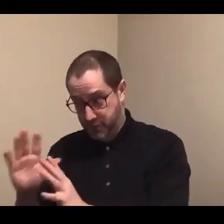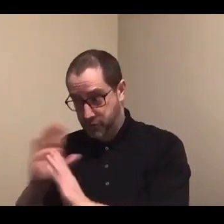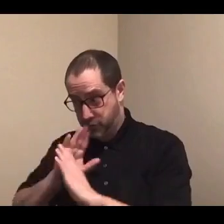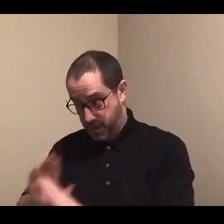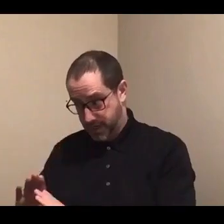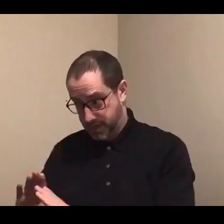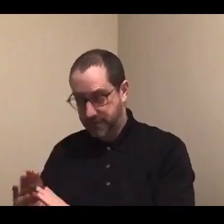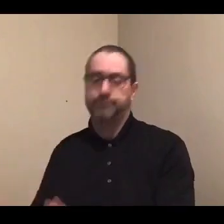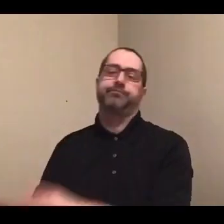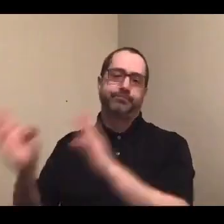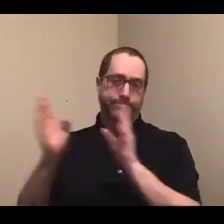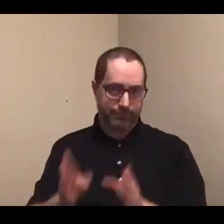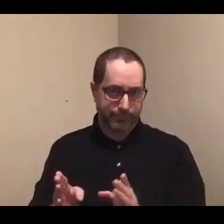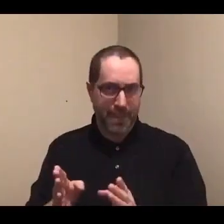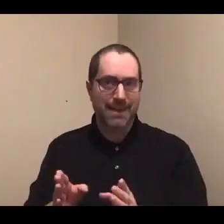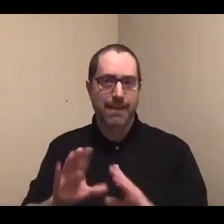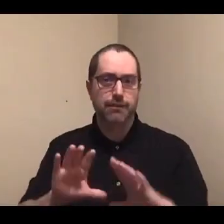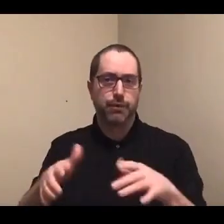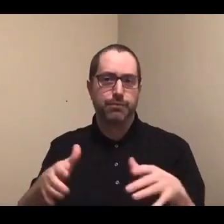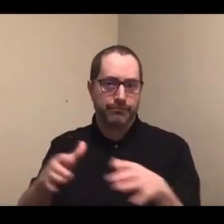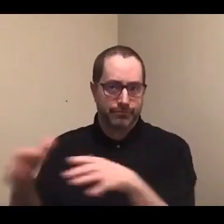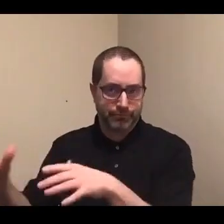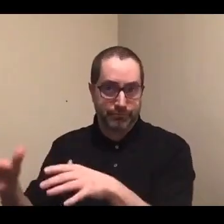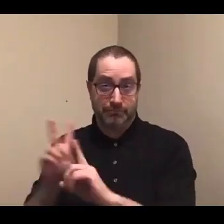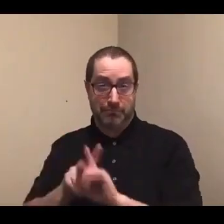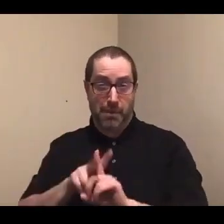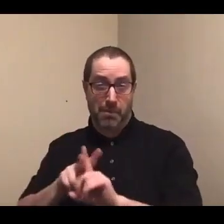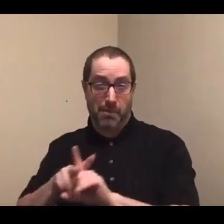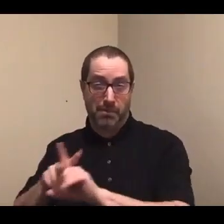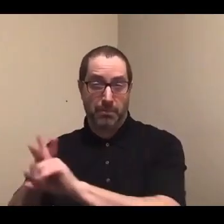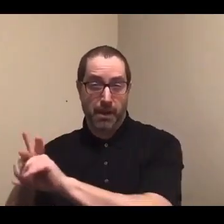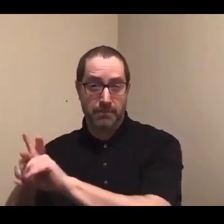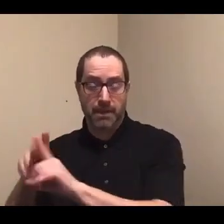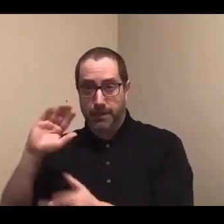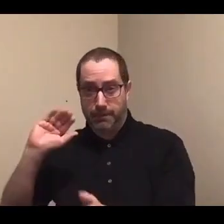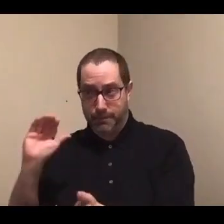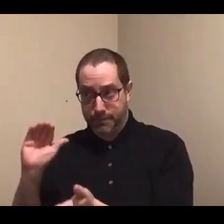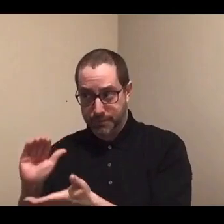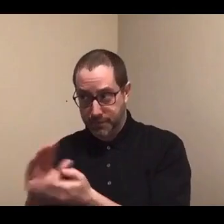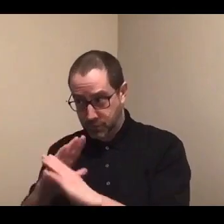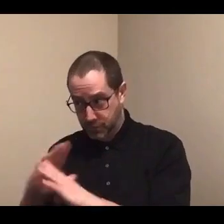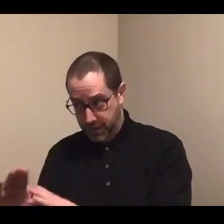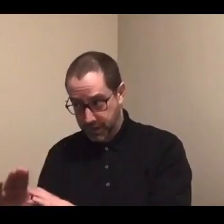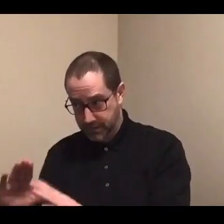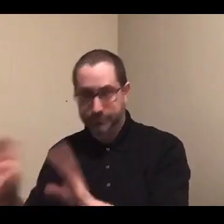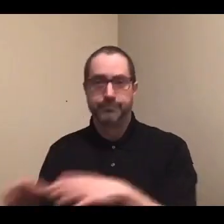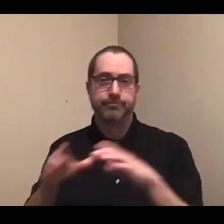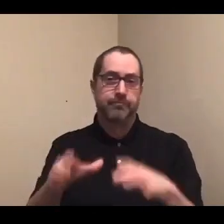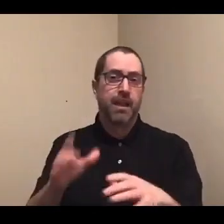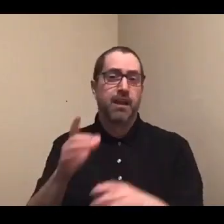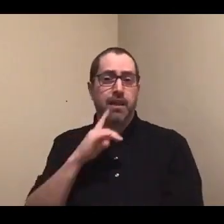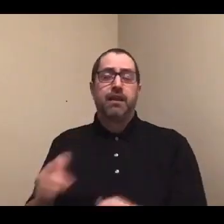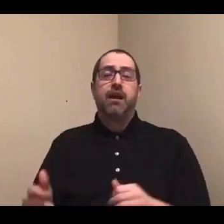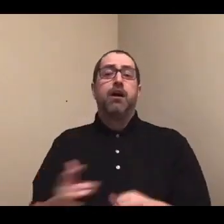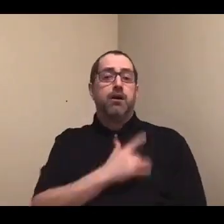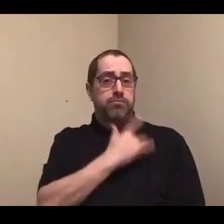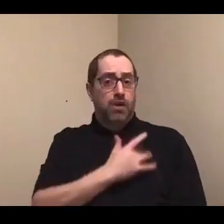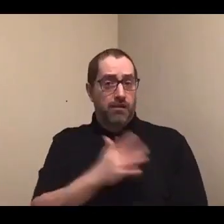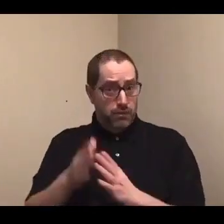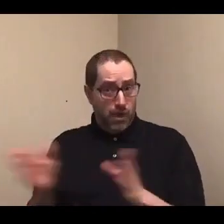example, we know today that in the over 80 group, we're about 40% done province-wide for